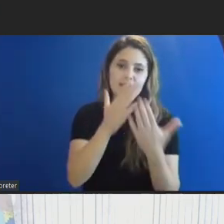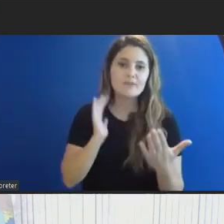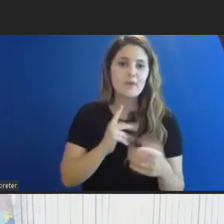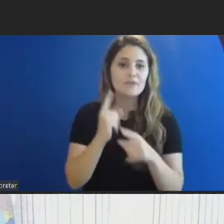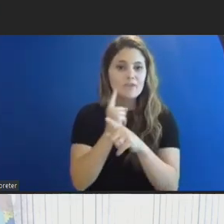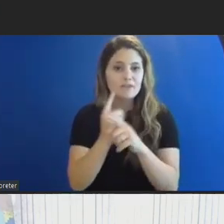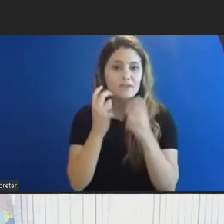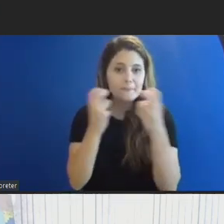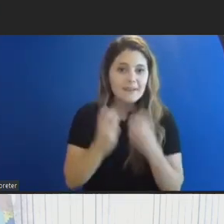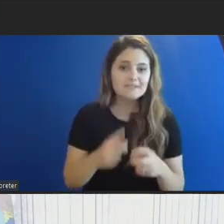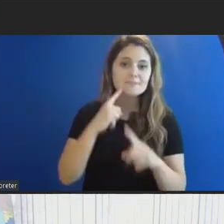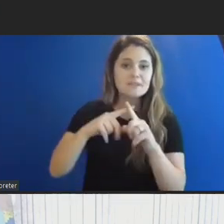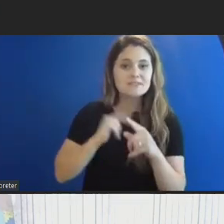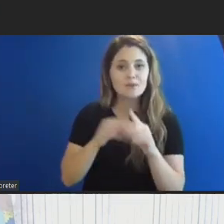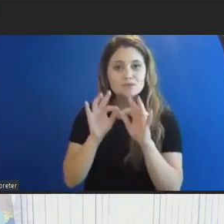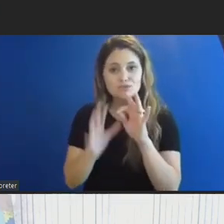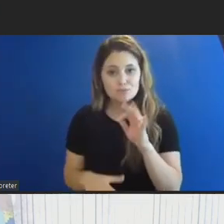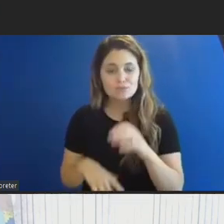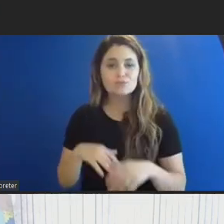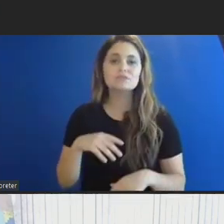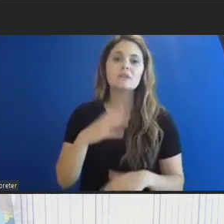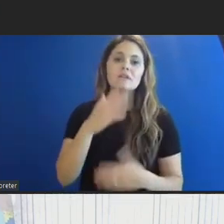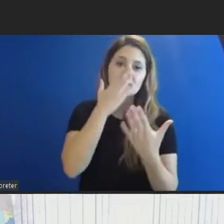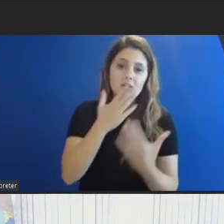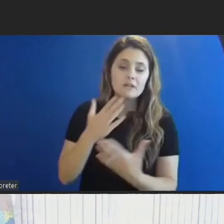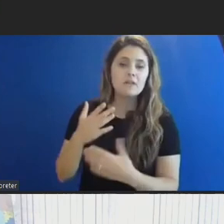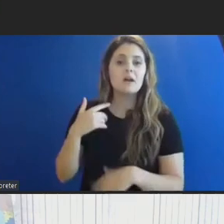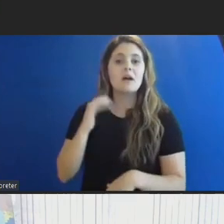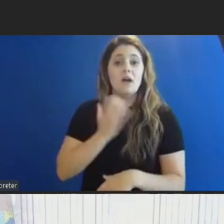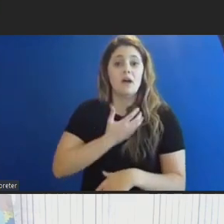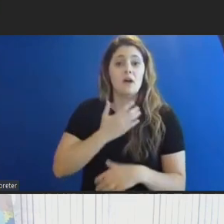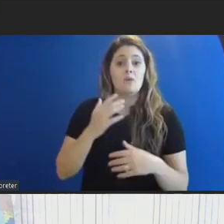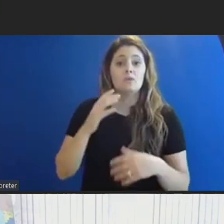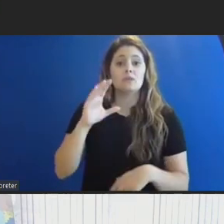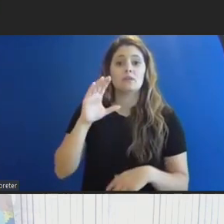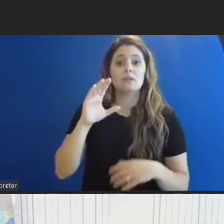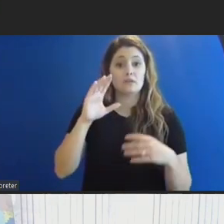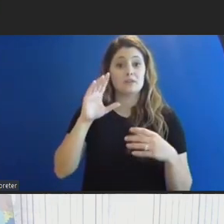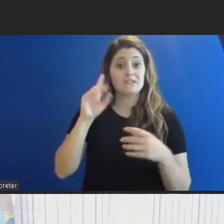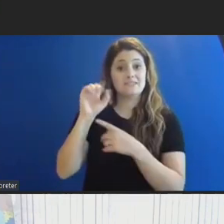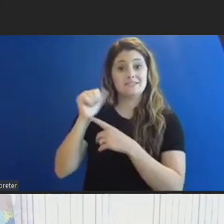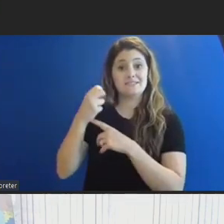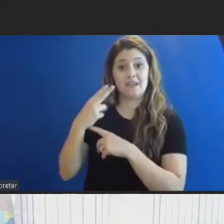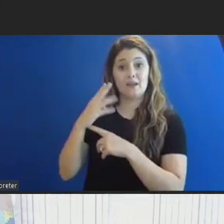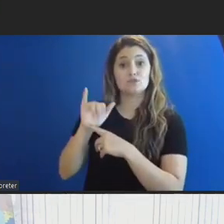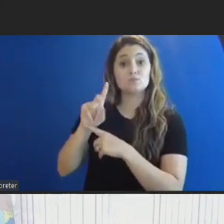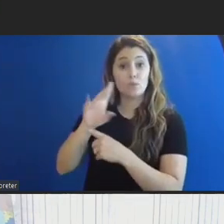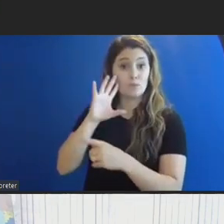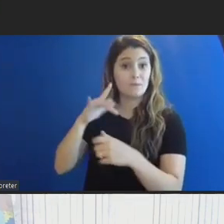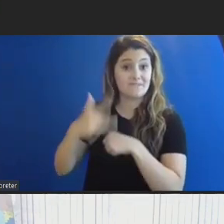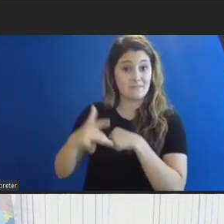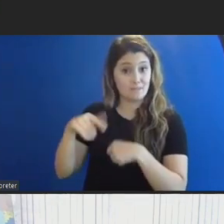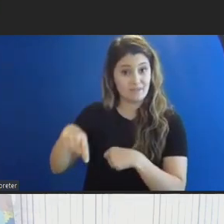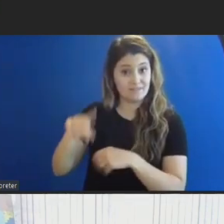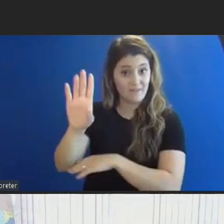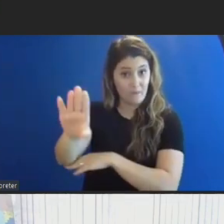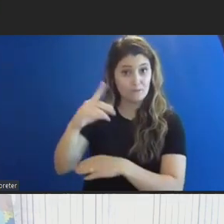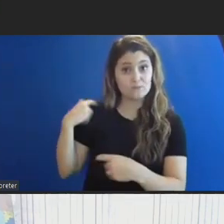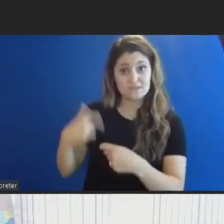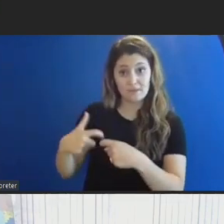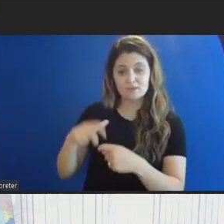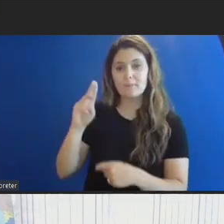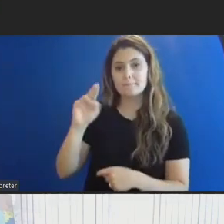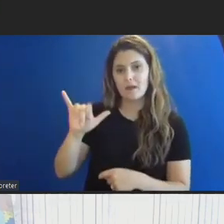regular panelists and our interpreter. Remember, our comprehensive dashboard will be available this afternoon in Spanish, and you can find that at